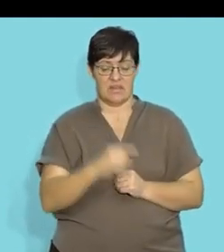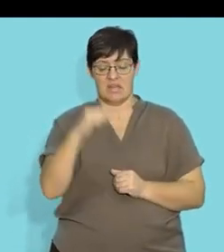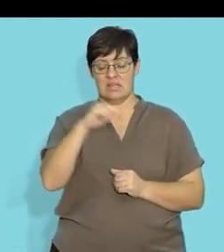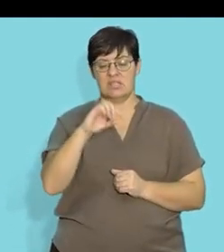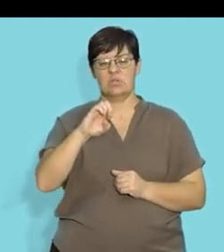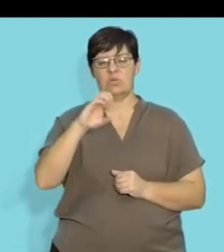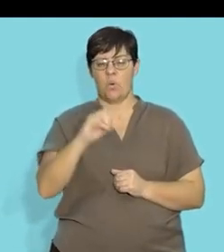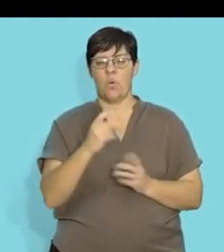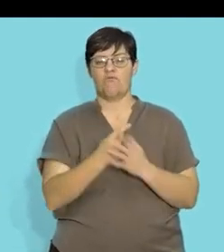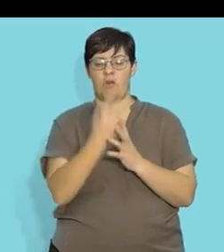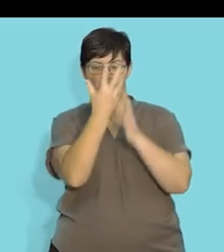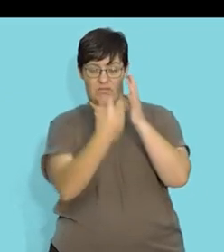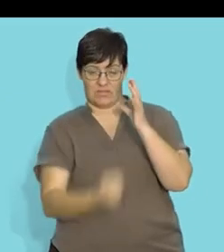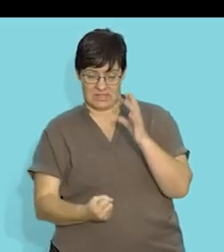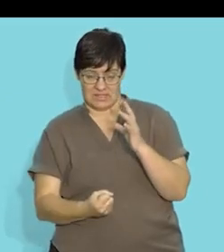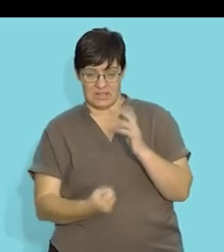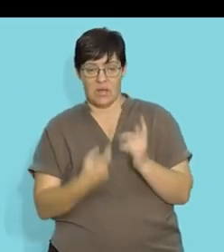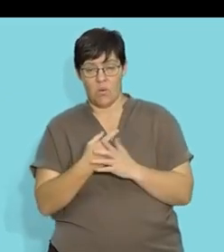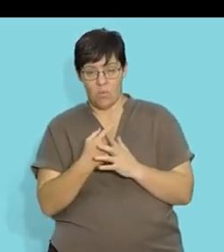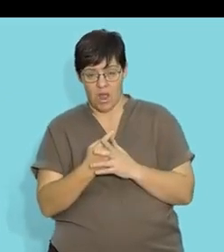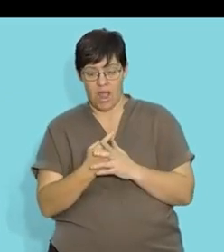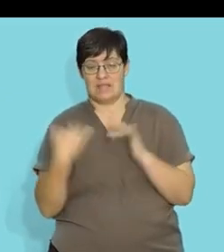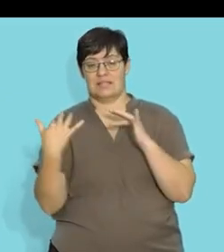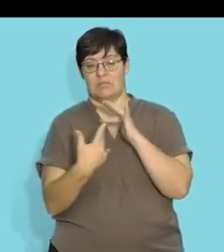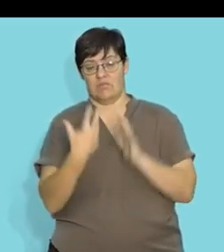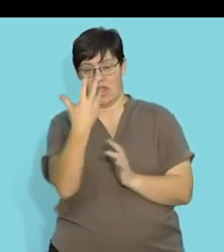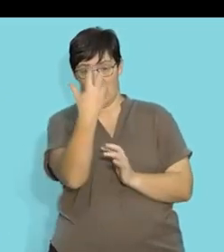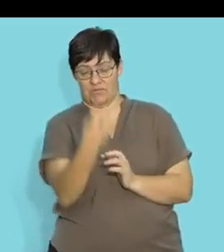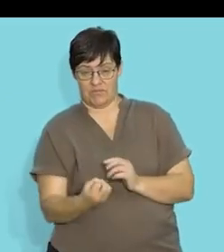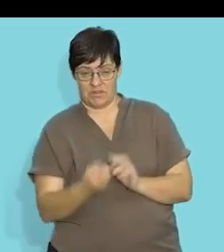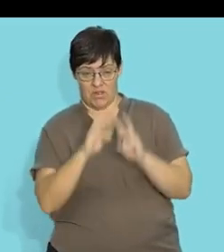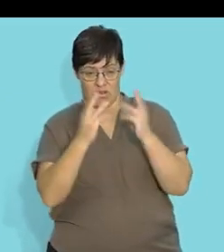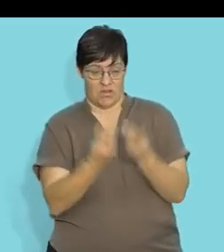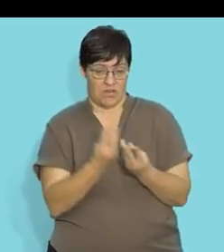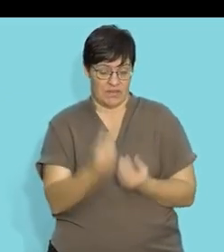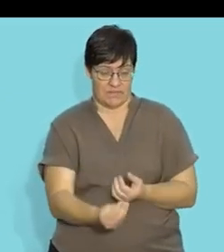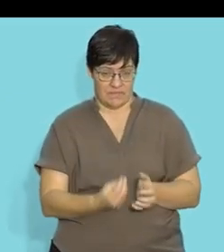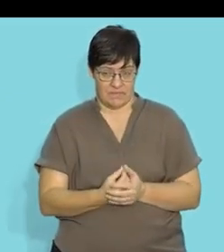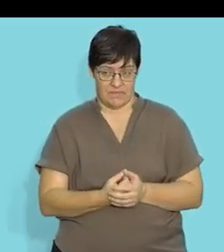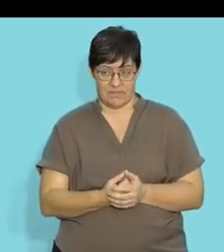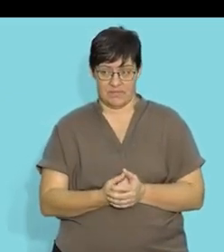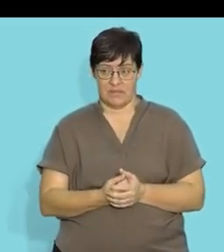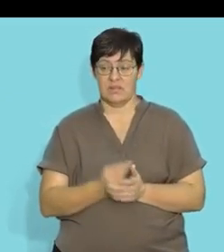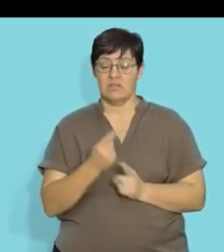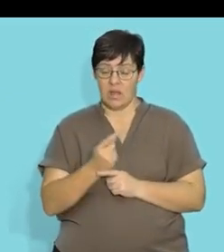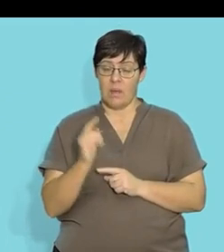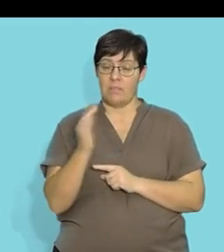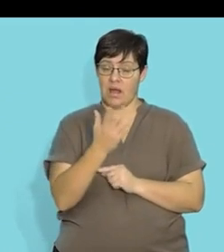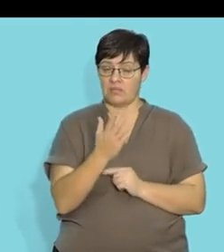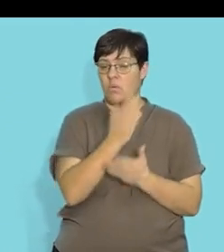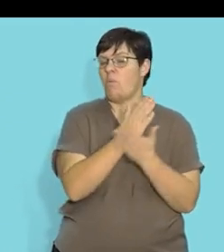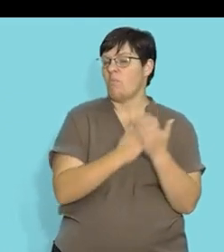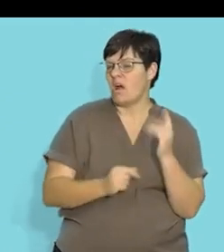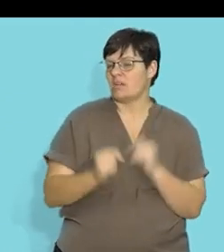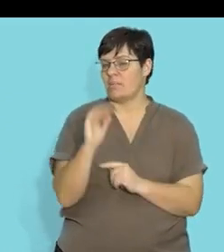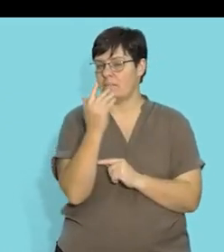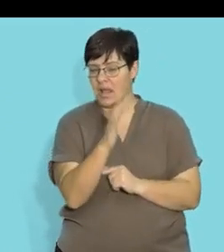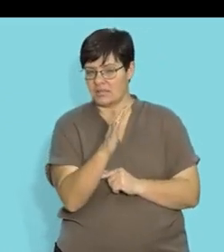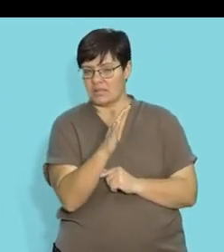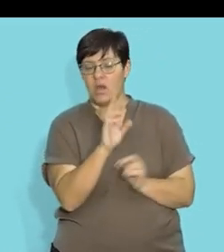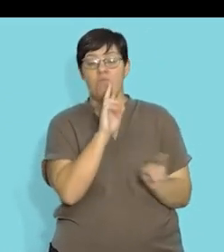from the word gravity in response to the gravitational stimulus. So geotropism is the growth of a plant or parts of the